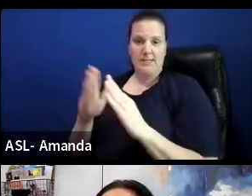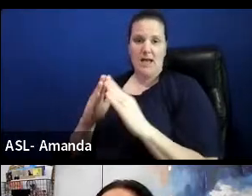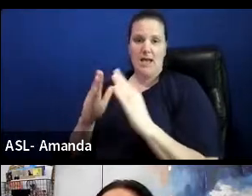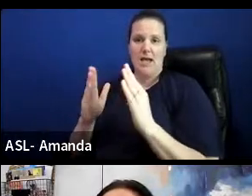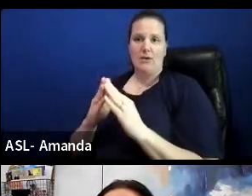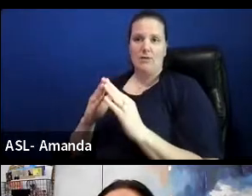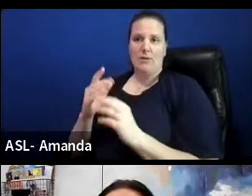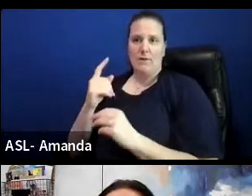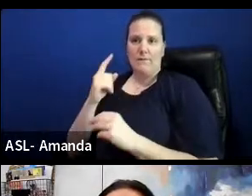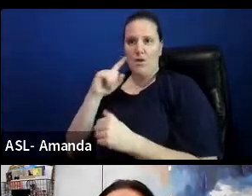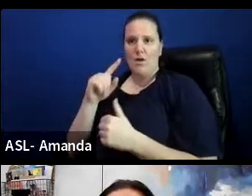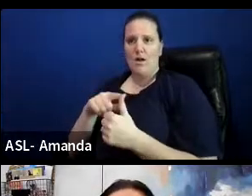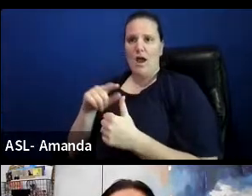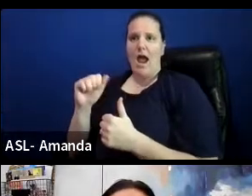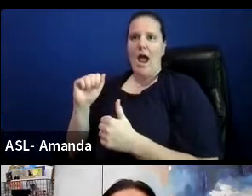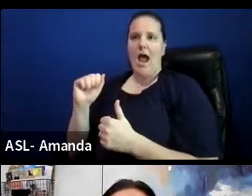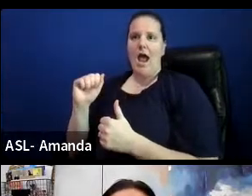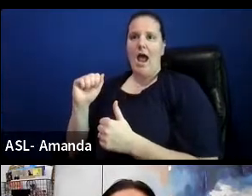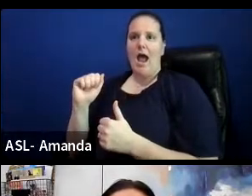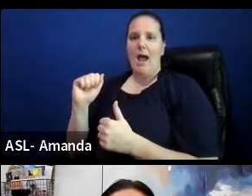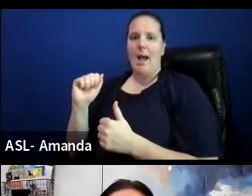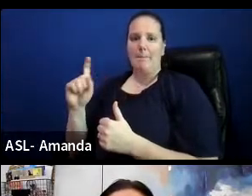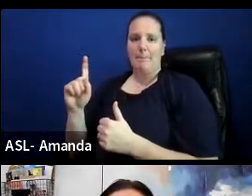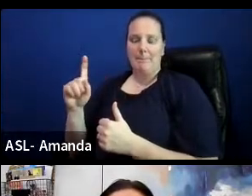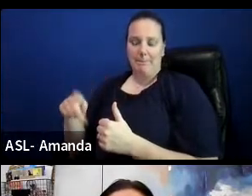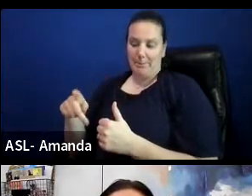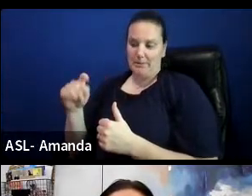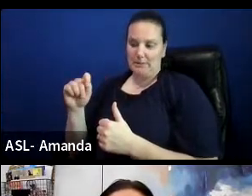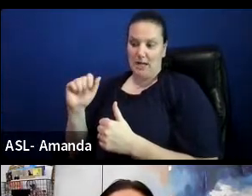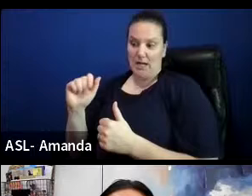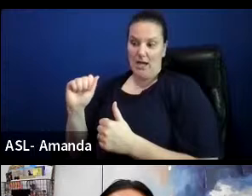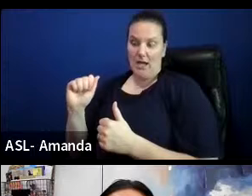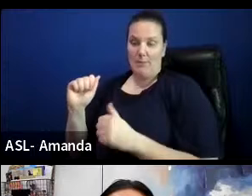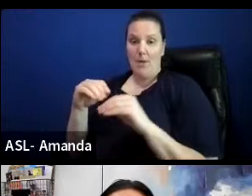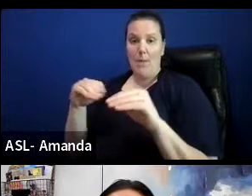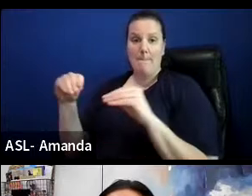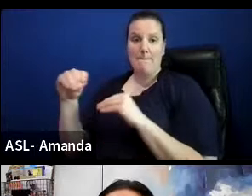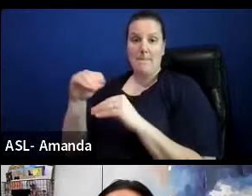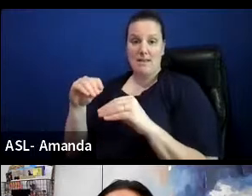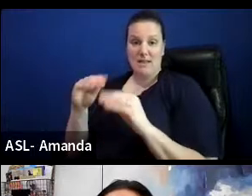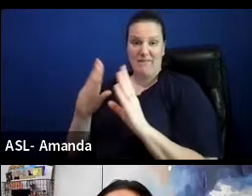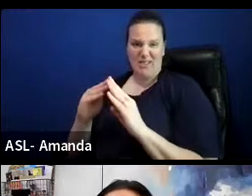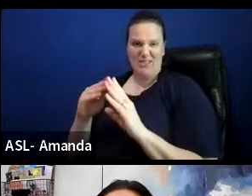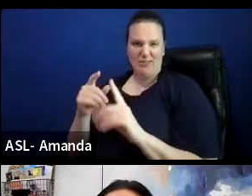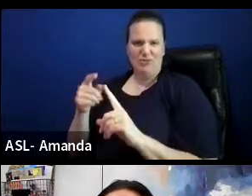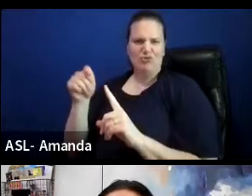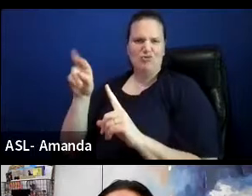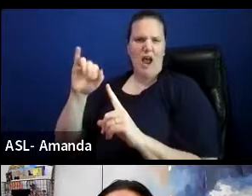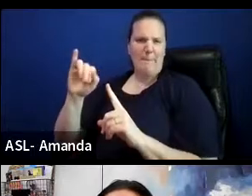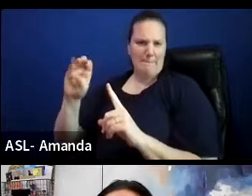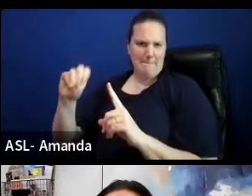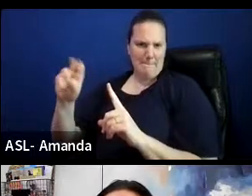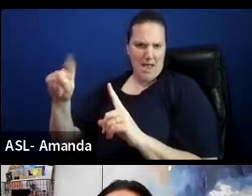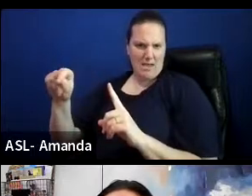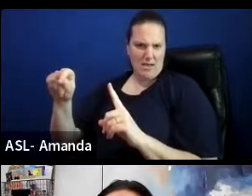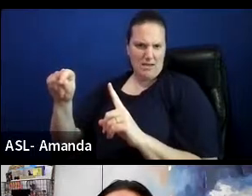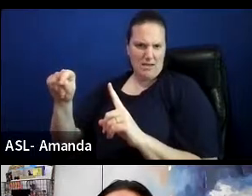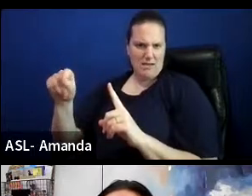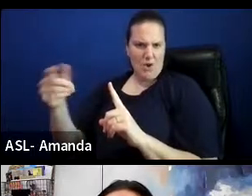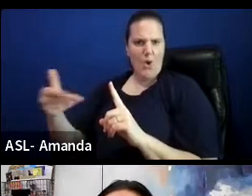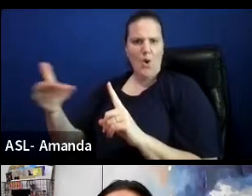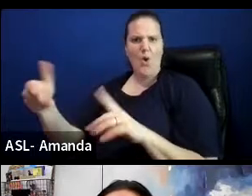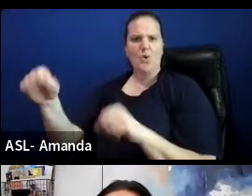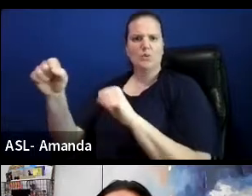APTA mobility convention hosted by TriMet. And he requested a meeting with